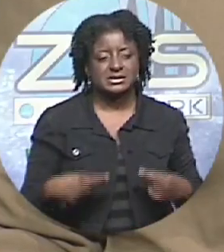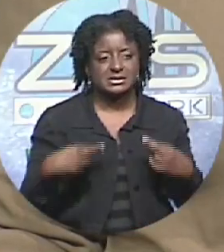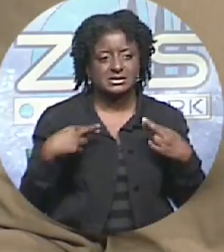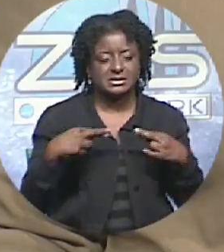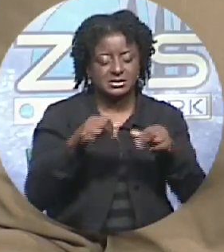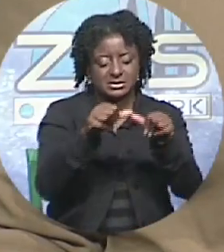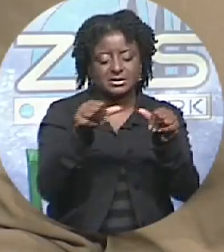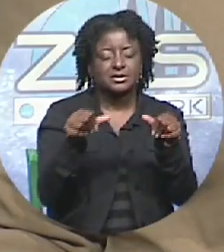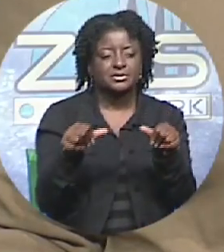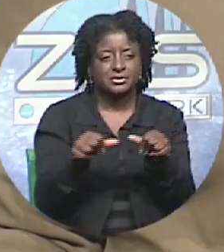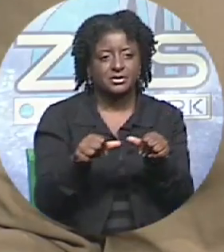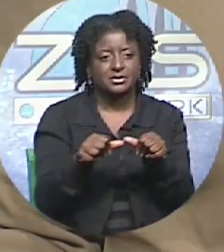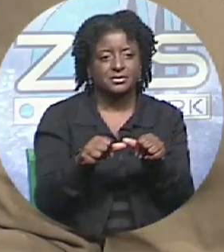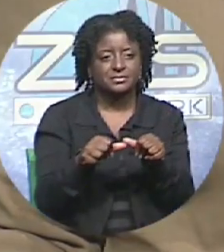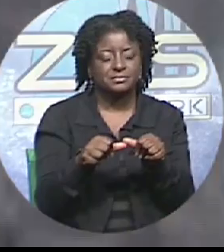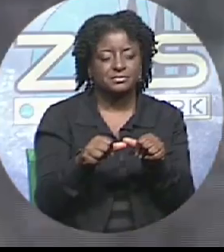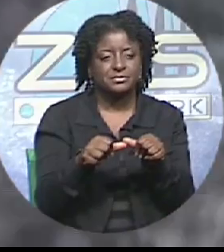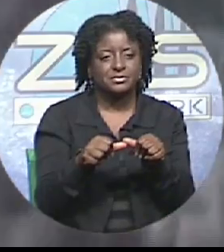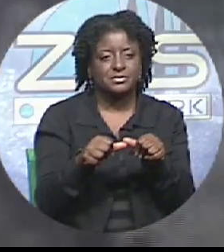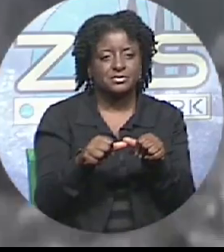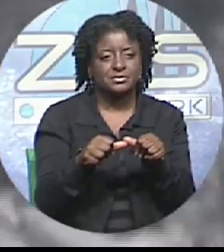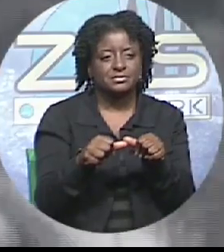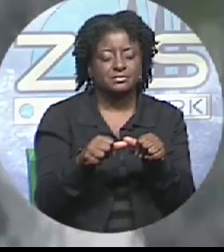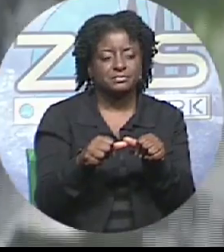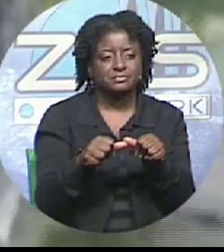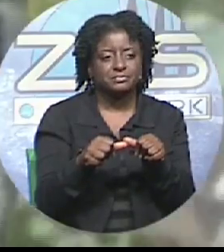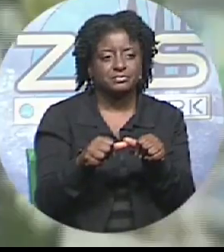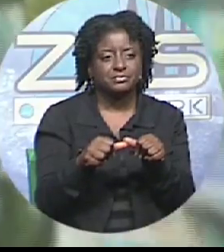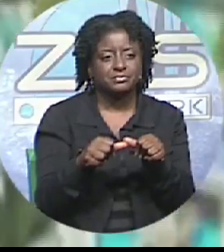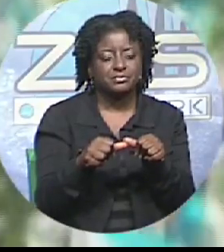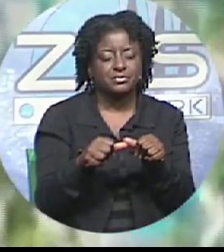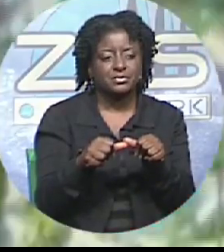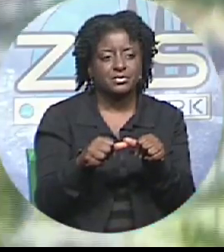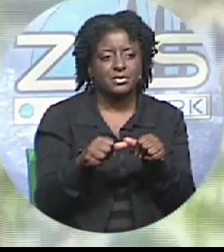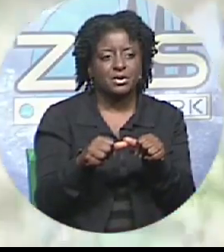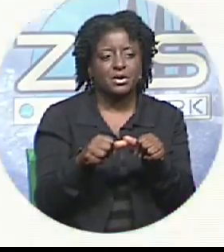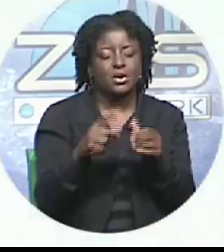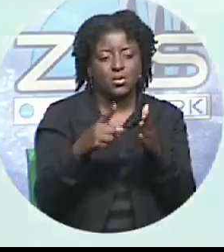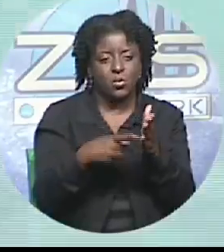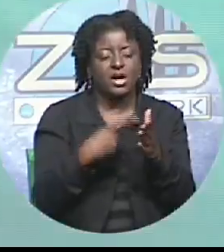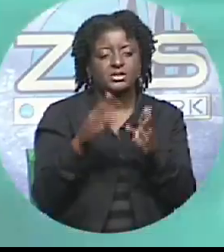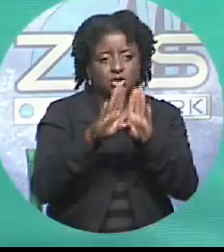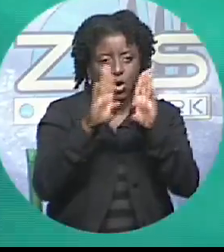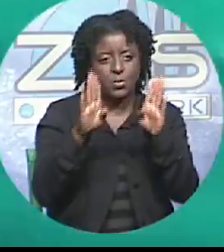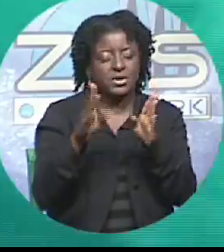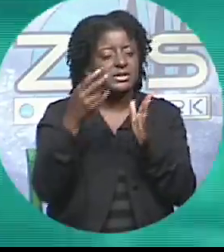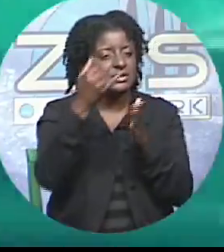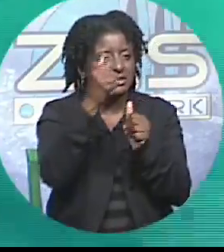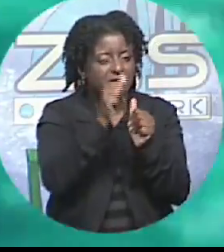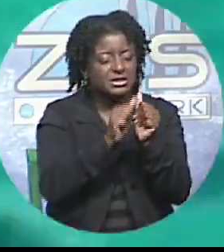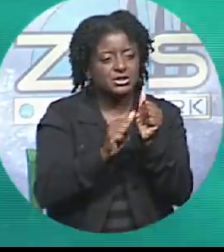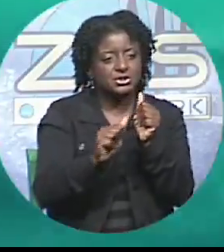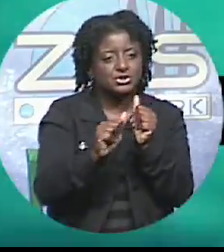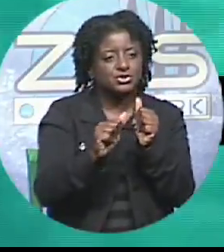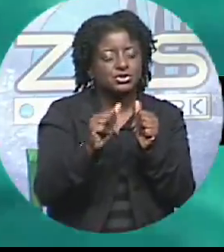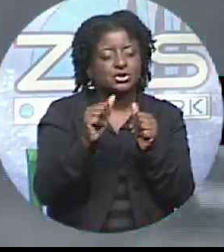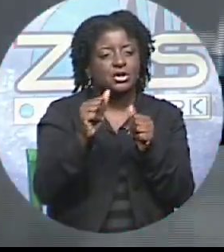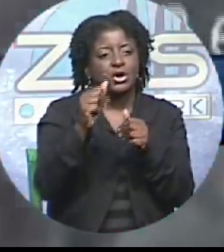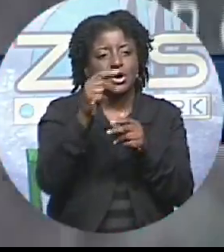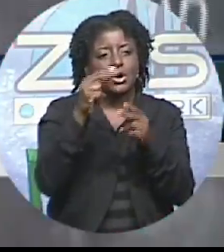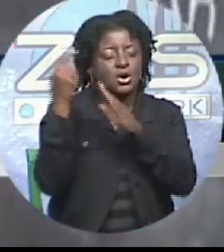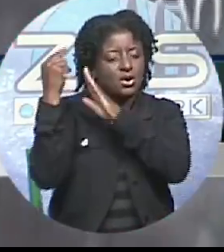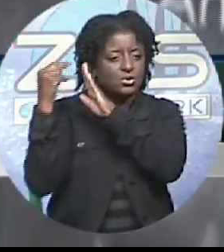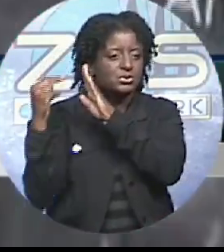on the real estate sector. Once opened, each hotel partner in the Bahama development is expected to have a